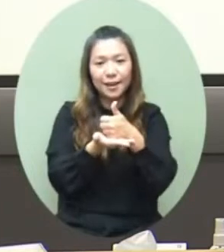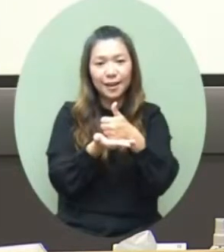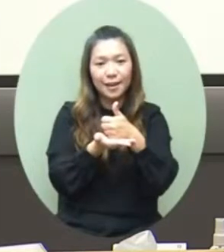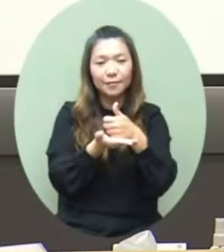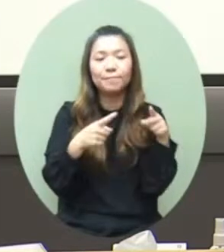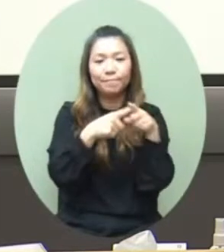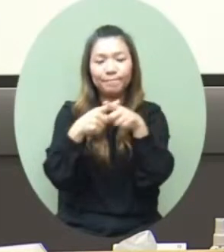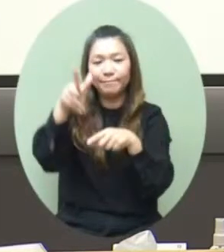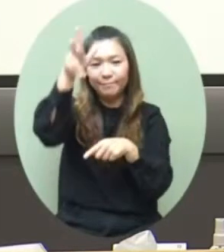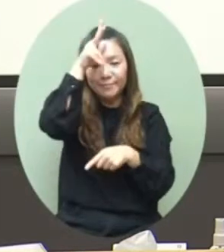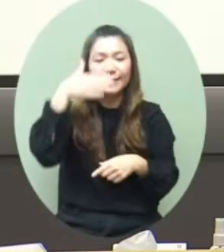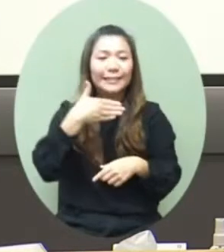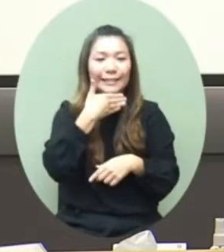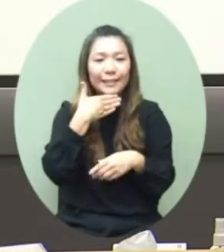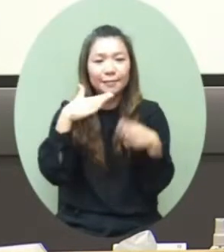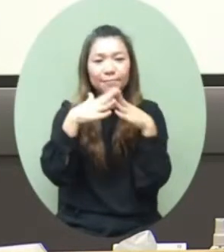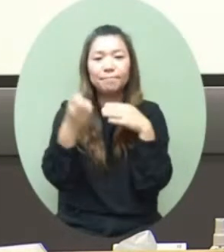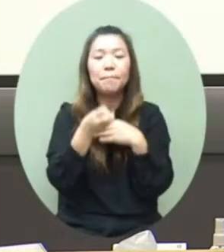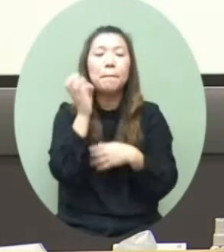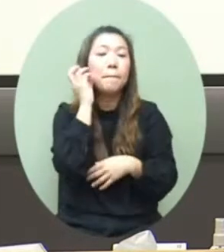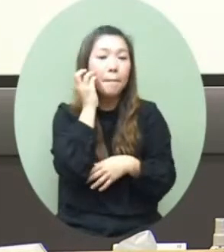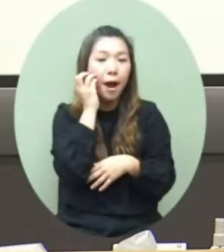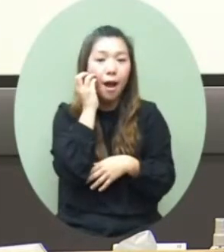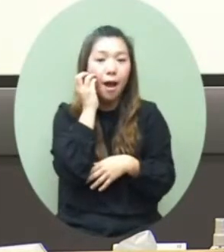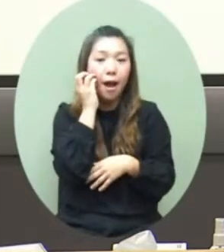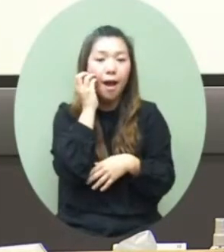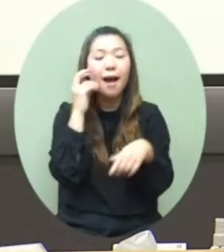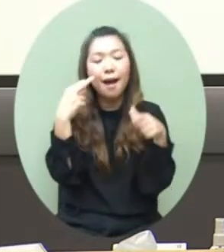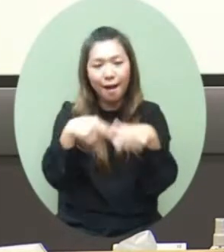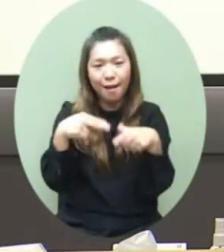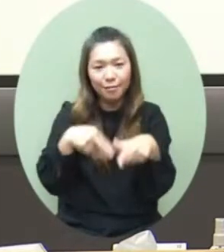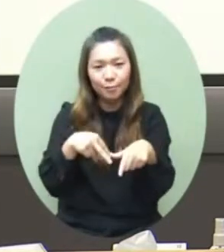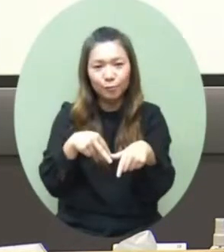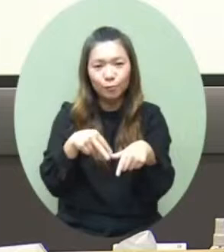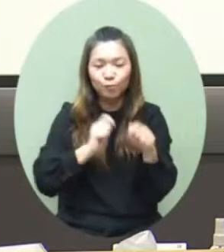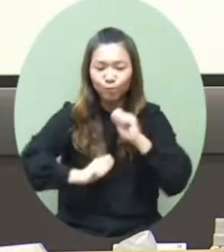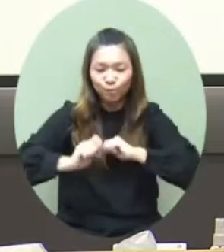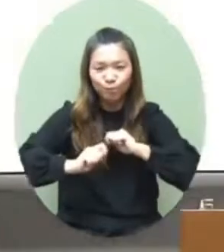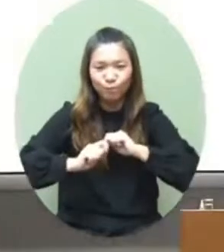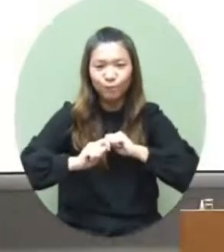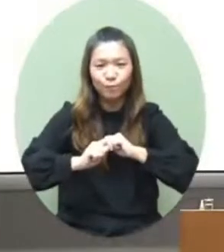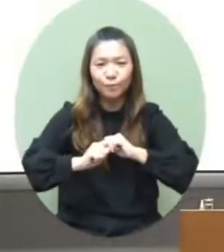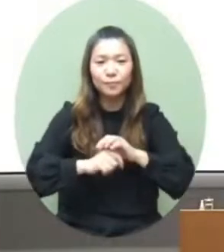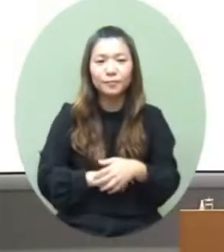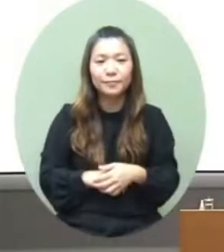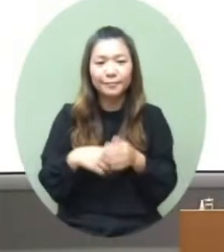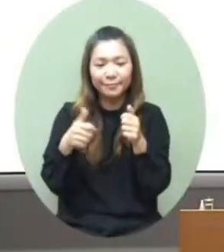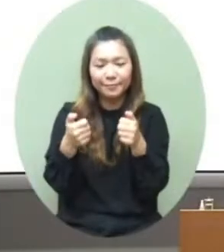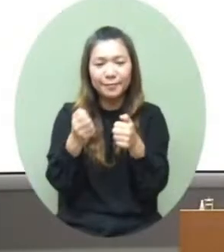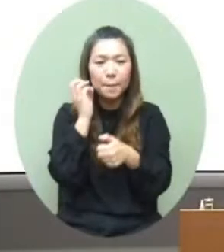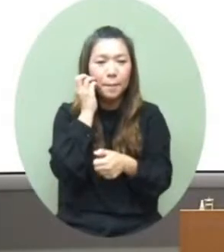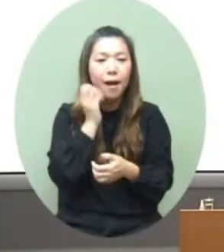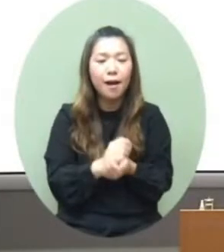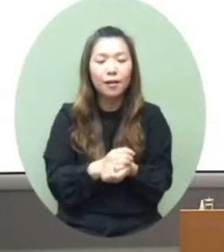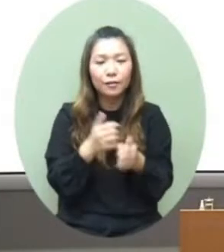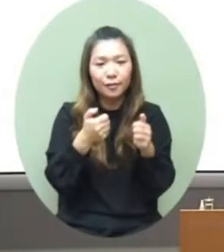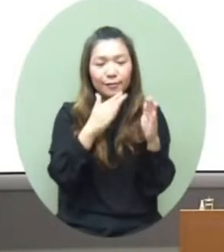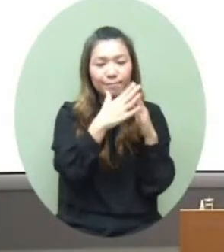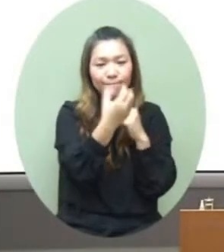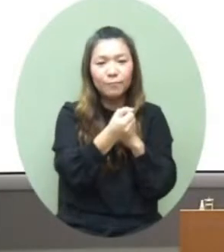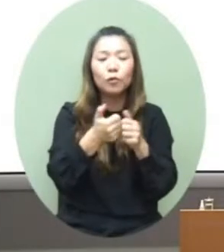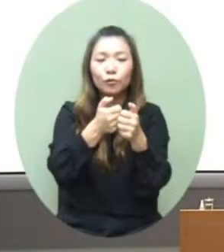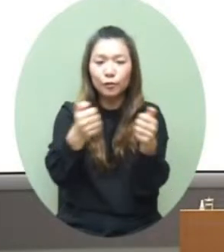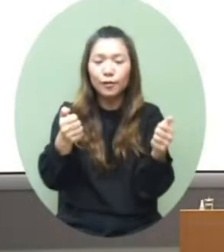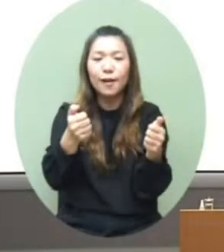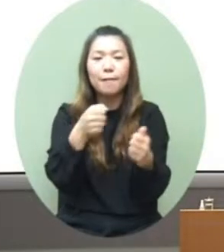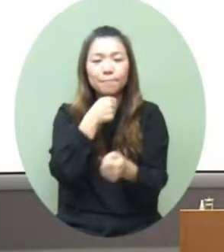well. So without further ado, let me invite Ms. Alice Mack, Secretary for Home and Youth Affairs, to walk us through the